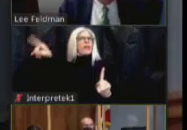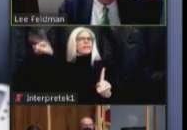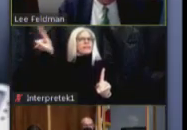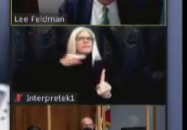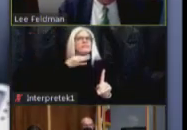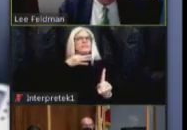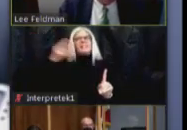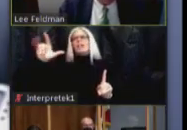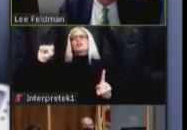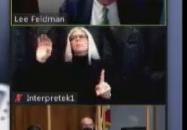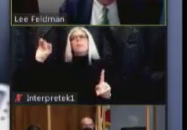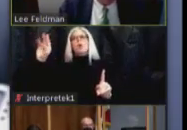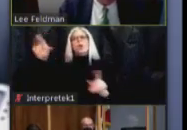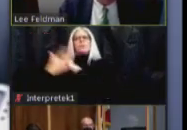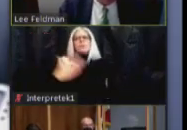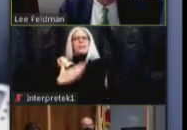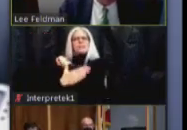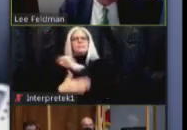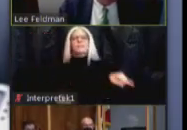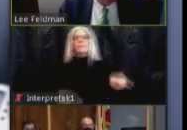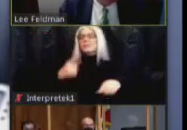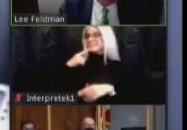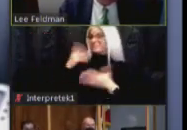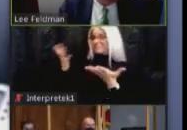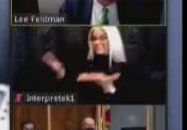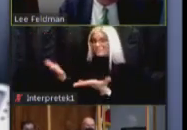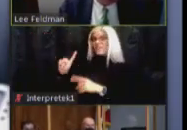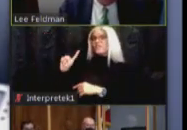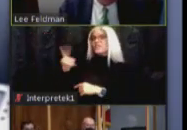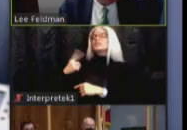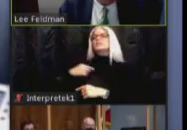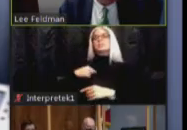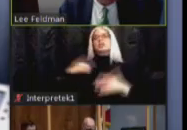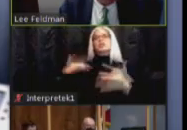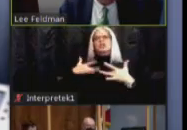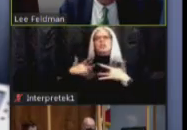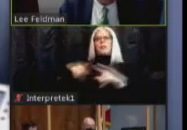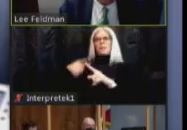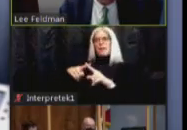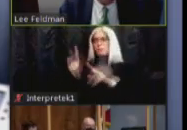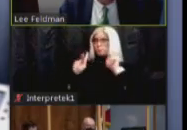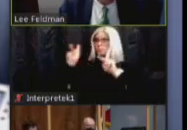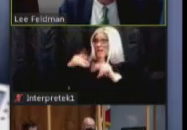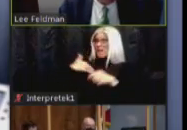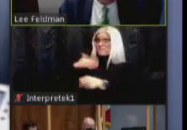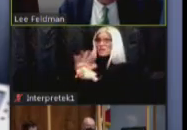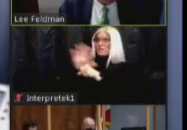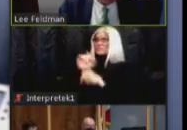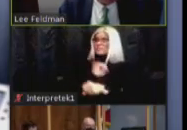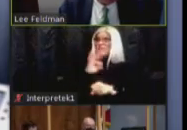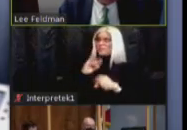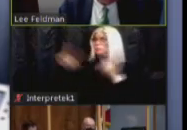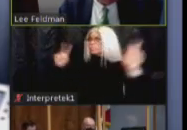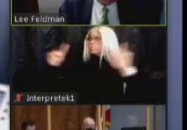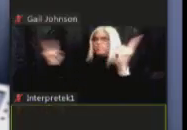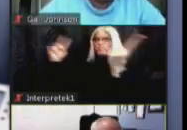So first of all, there was a concern about manpower, person power, community builder power,